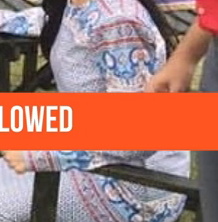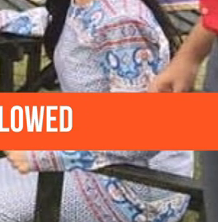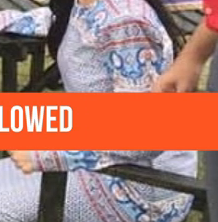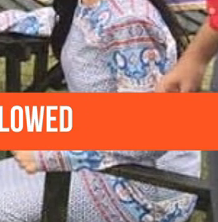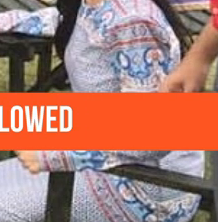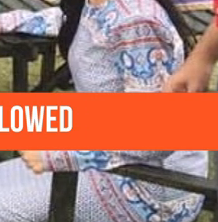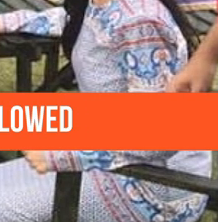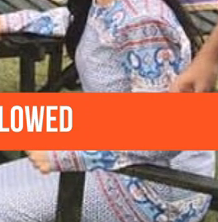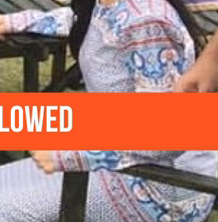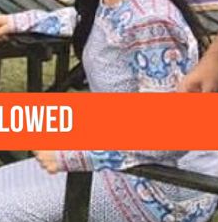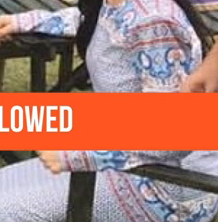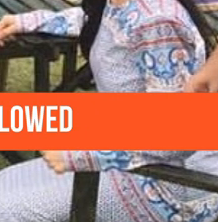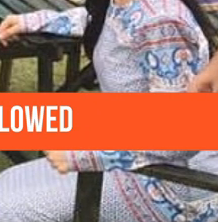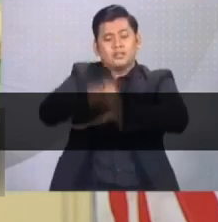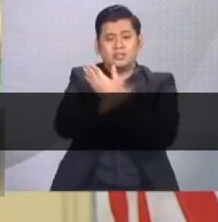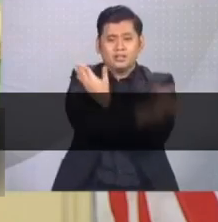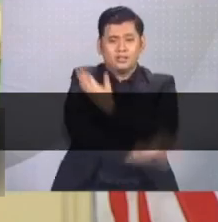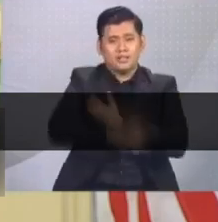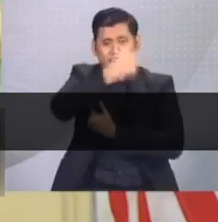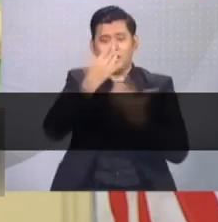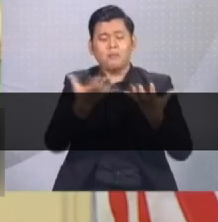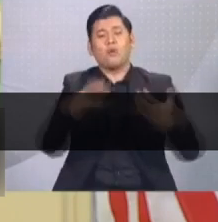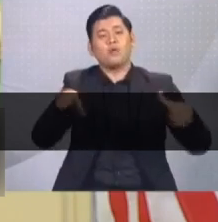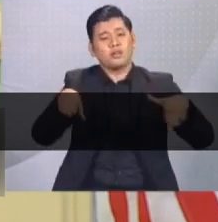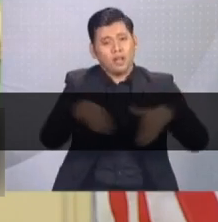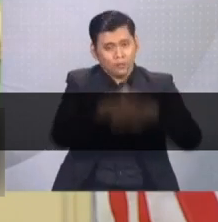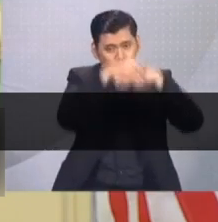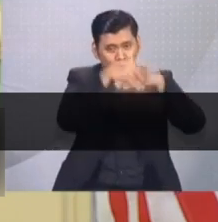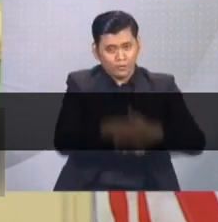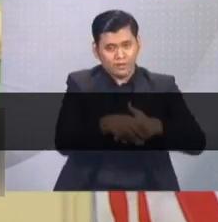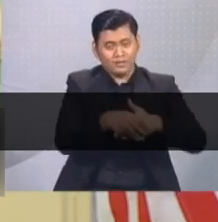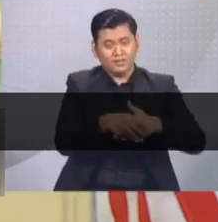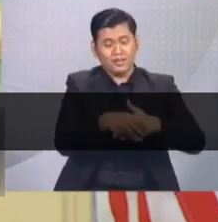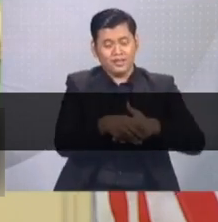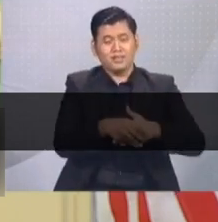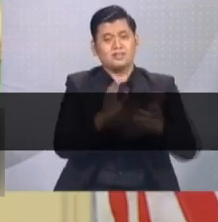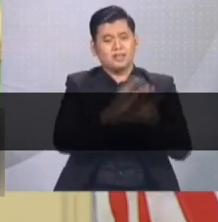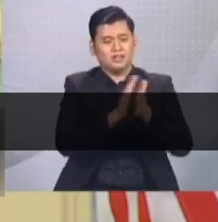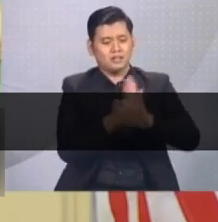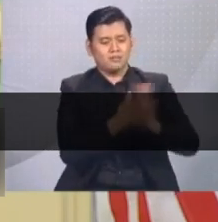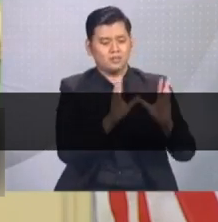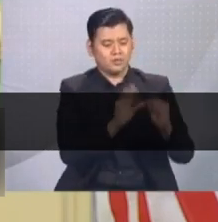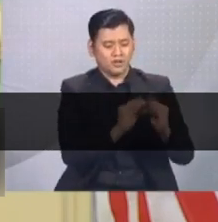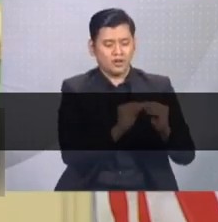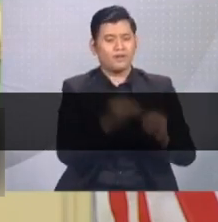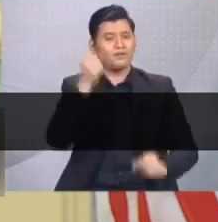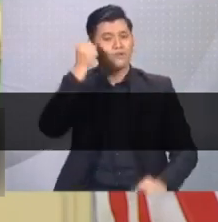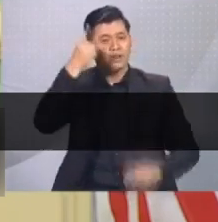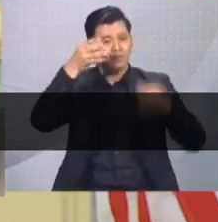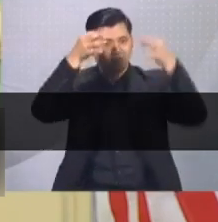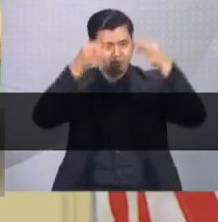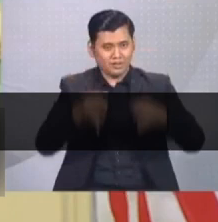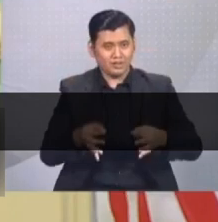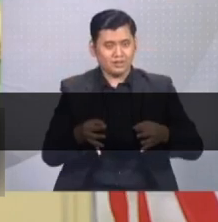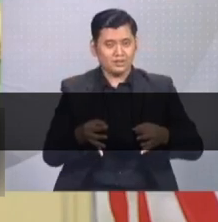this month with strict guidelines in place. Jadi mesyuarat faham keperluan tersebut. Jadi mesyuarat pada hari ini